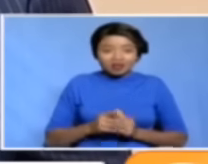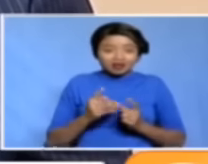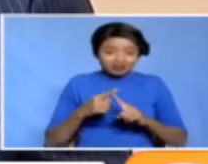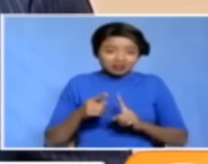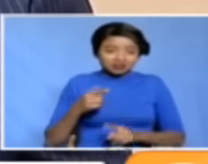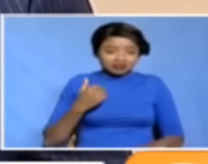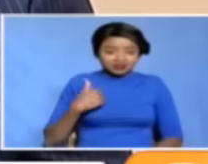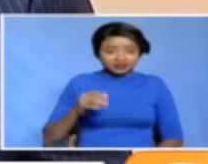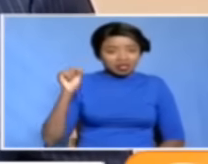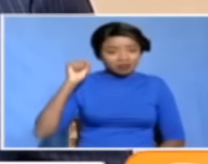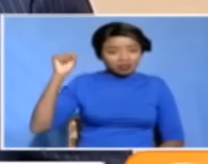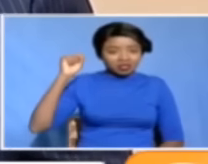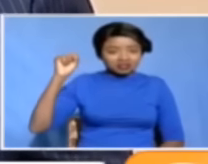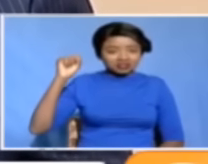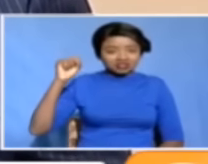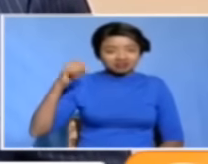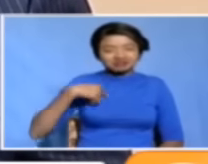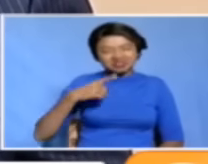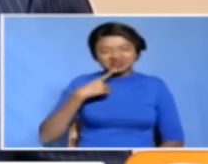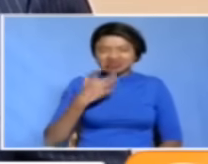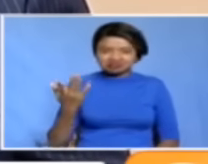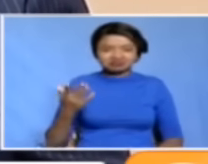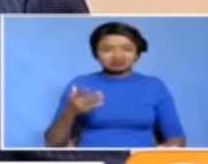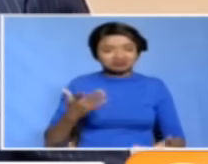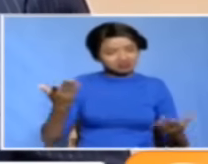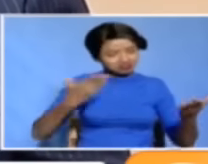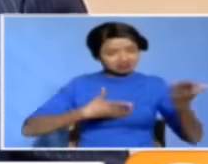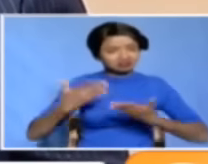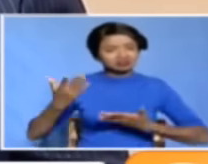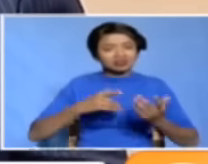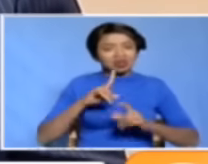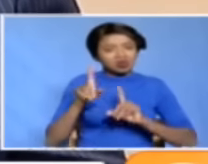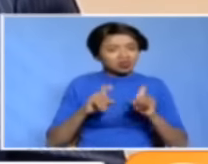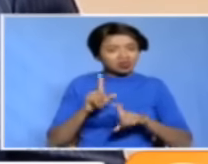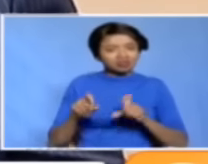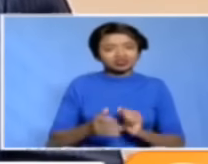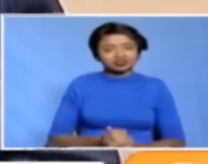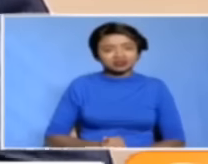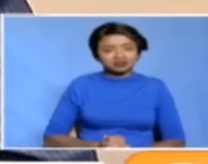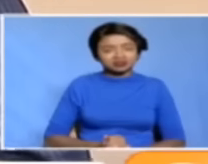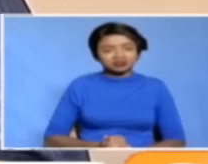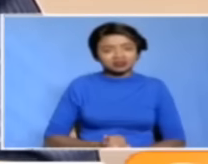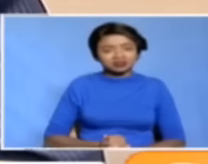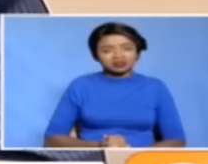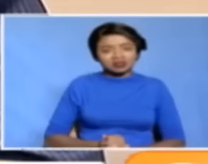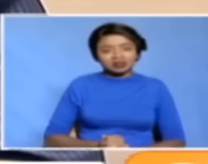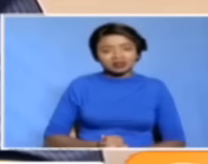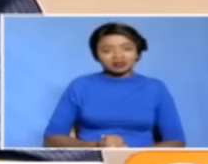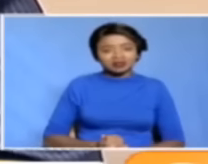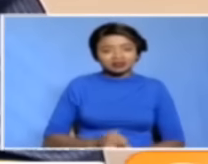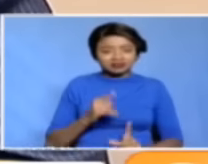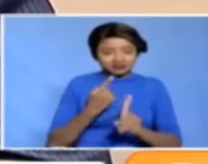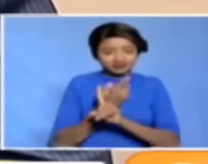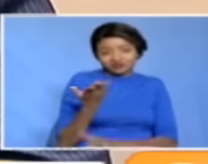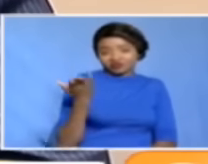politician, I am saying, bring the questions. And unlike before, and this I need to make it very clear, unlike